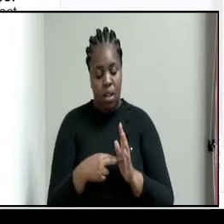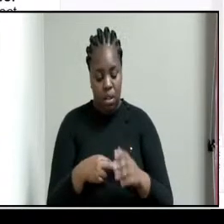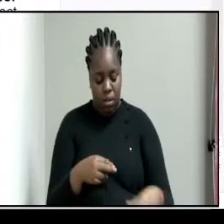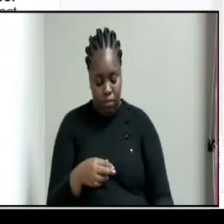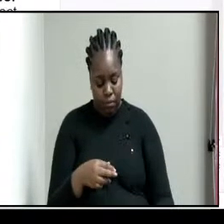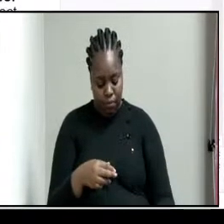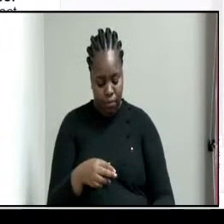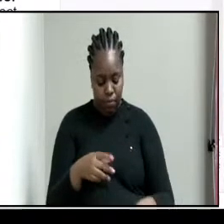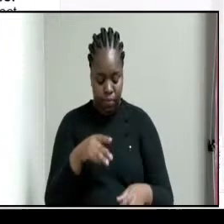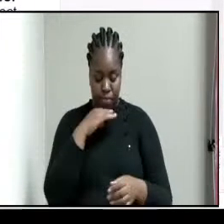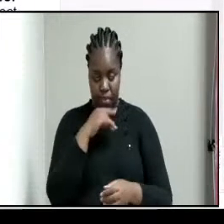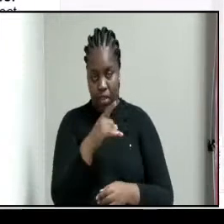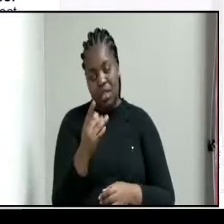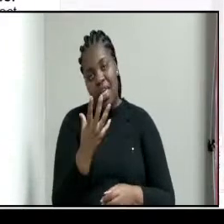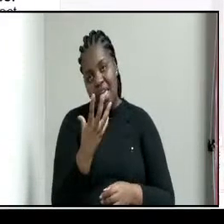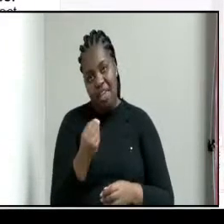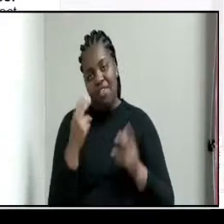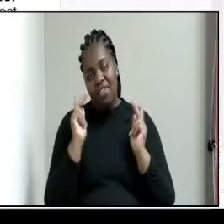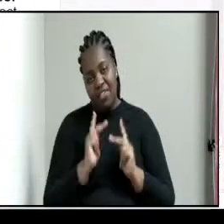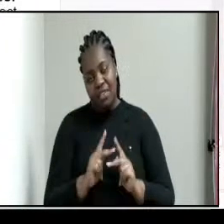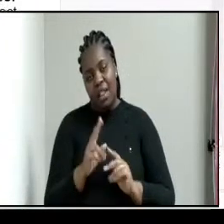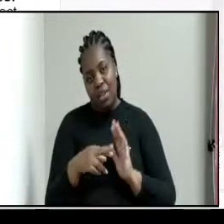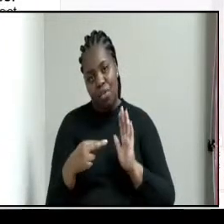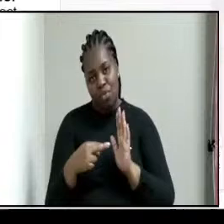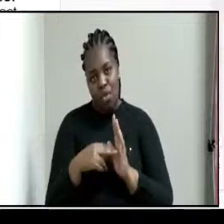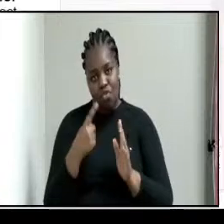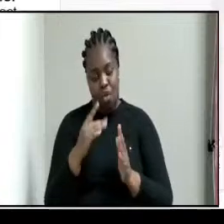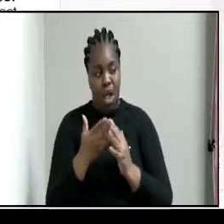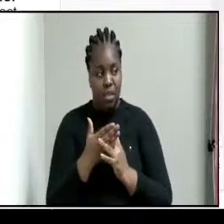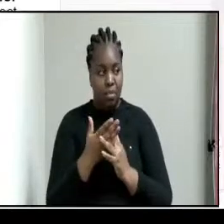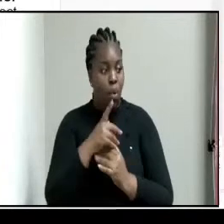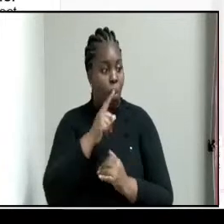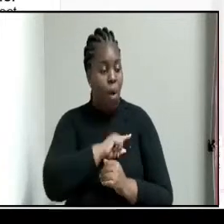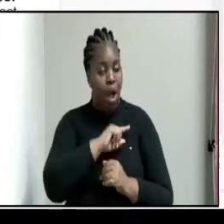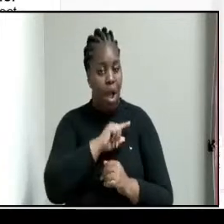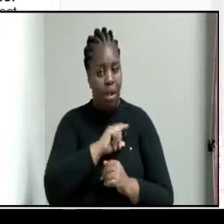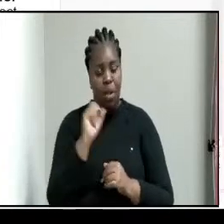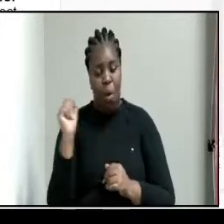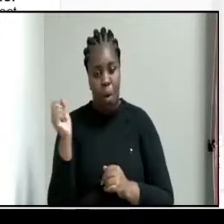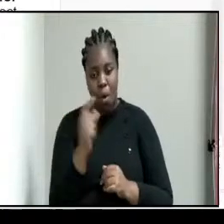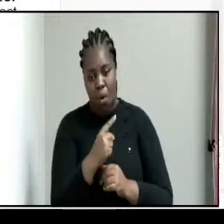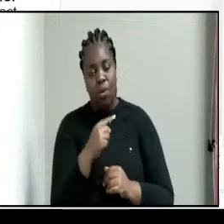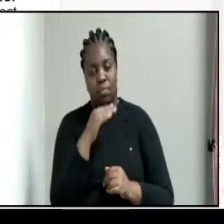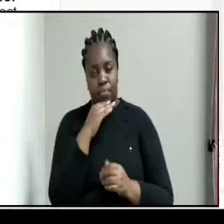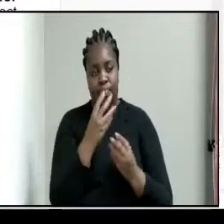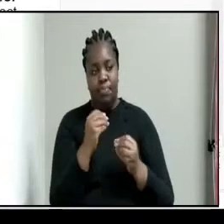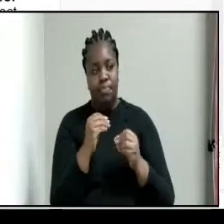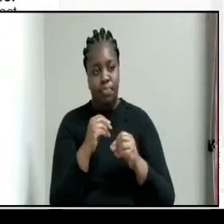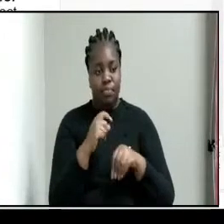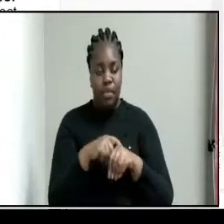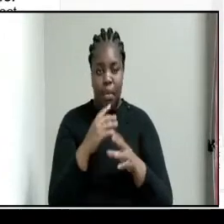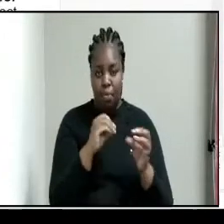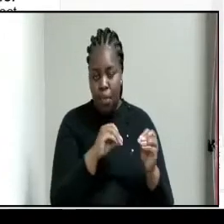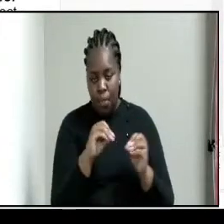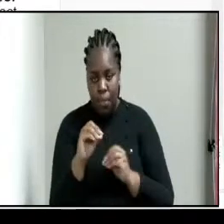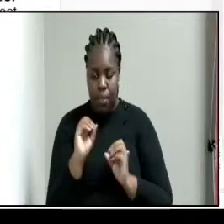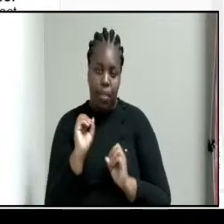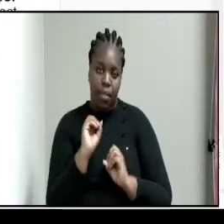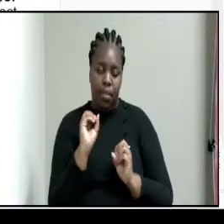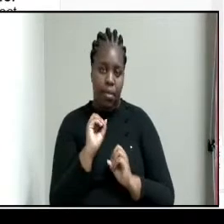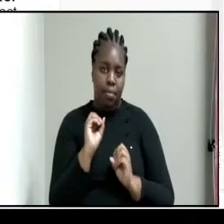grants, etc., does play a critical role in terms of food accessibility, because once all the grants are dispersed on time, there are no delays,